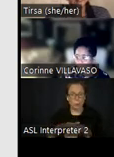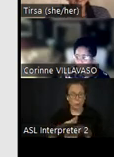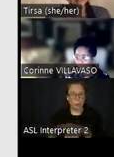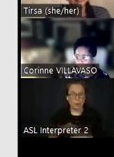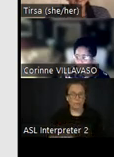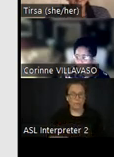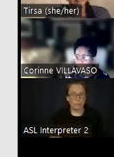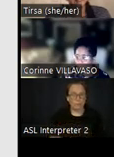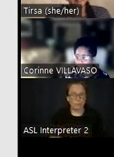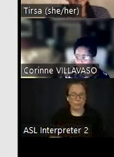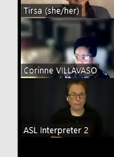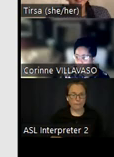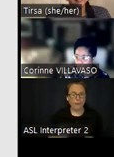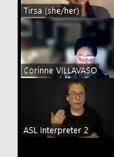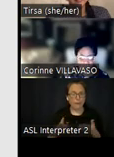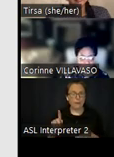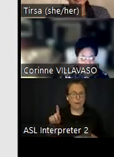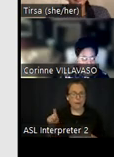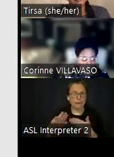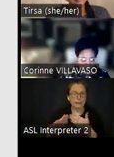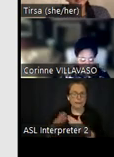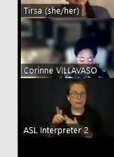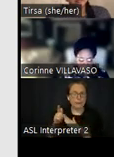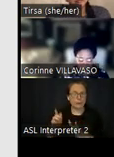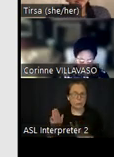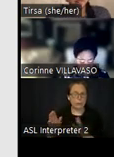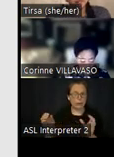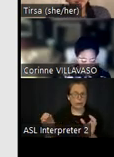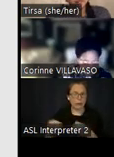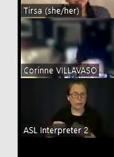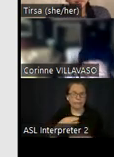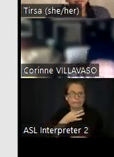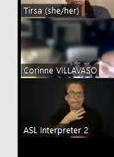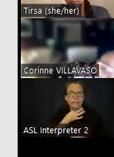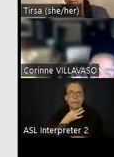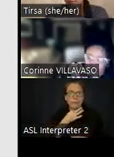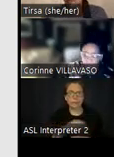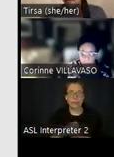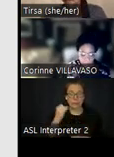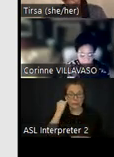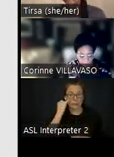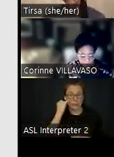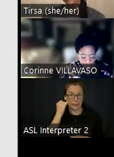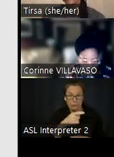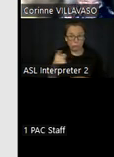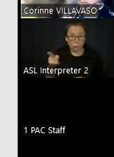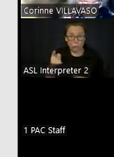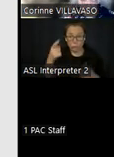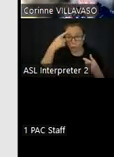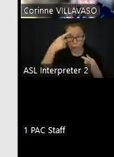that we may ask the city attorney's office on this is to what degree, if this is of interest to the